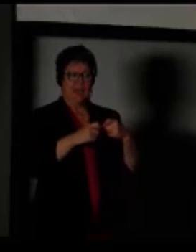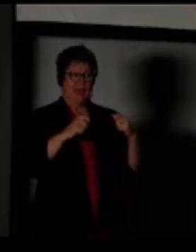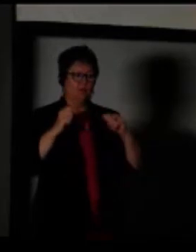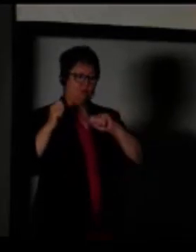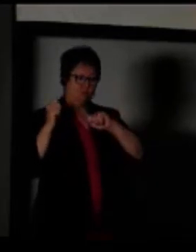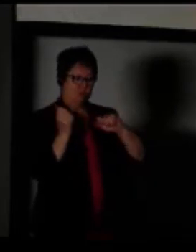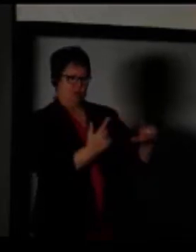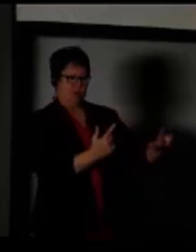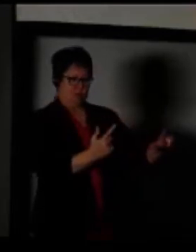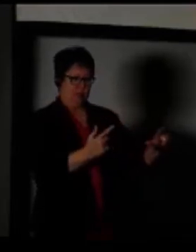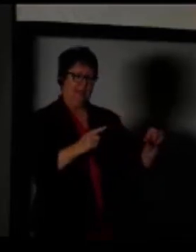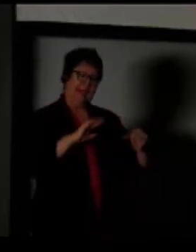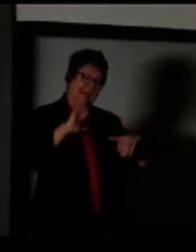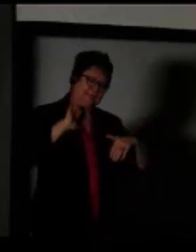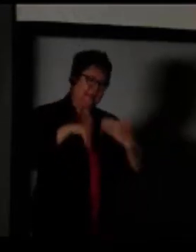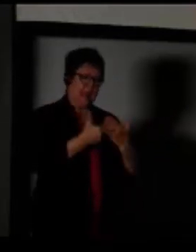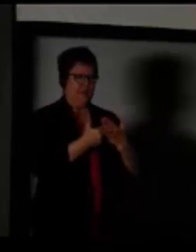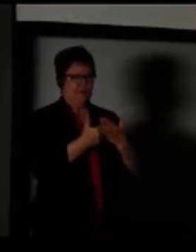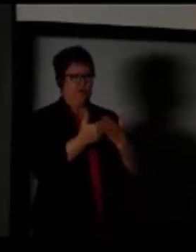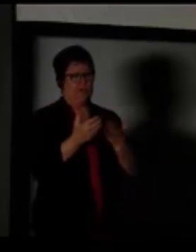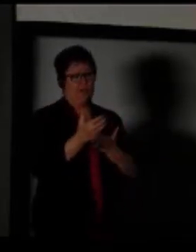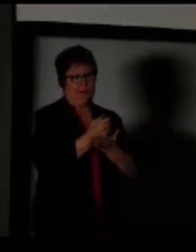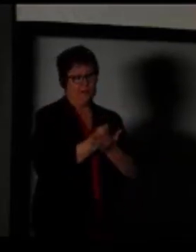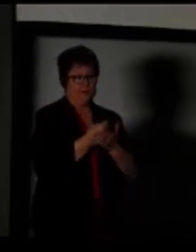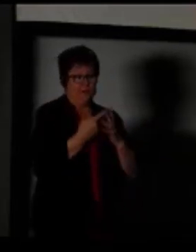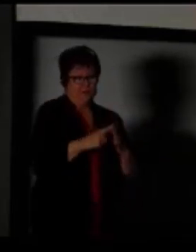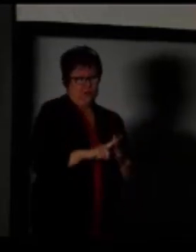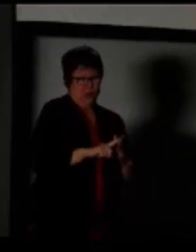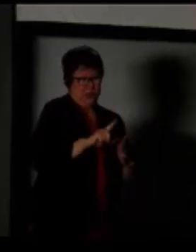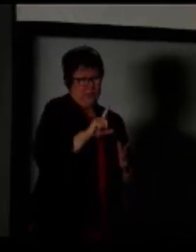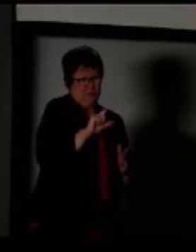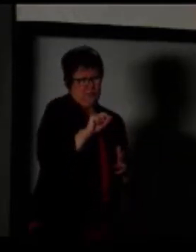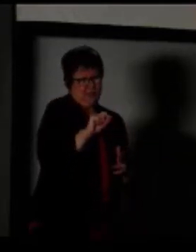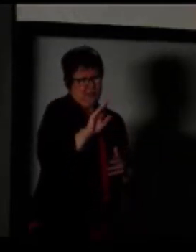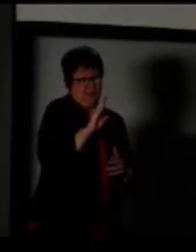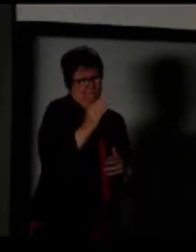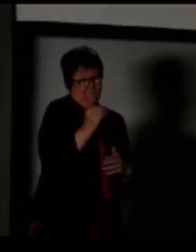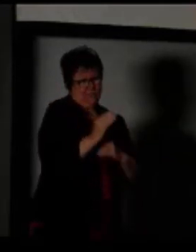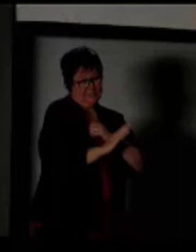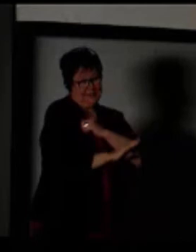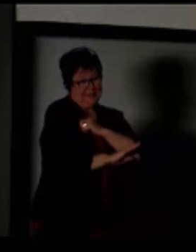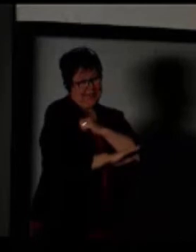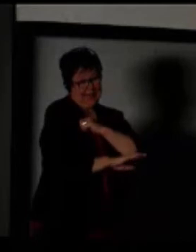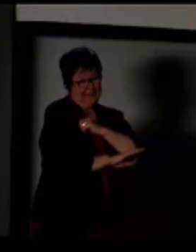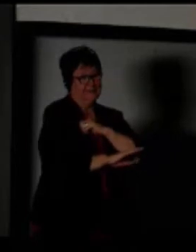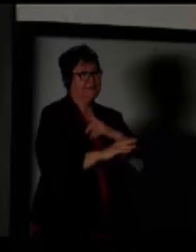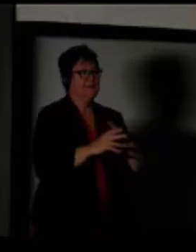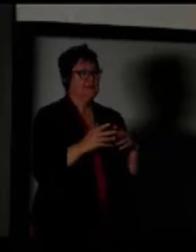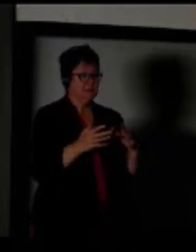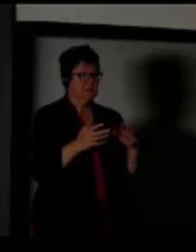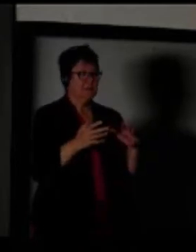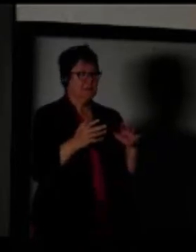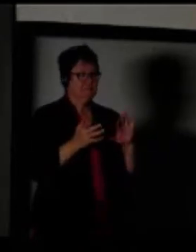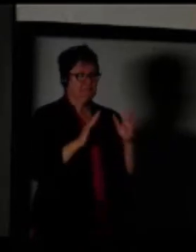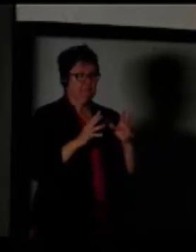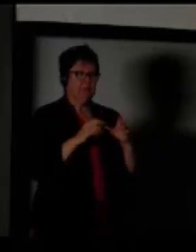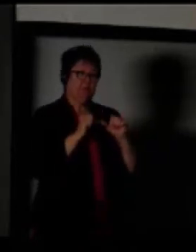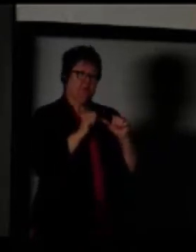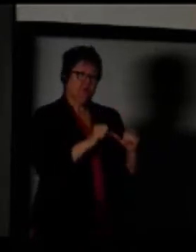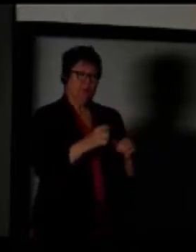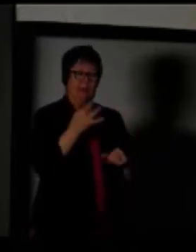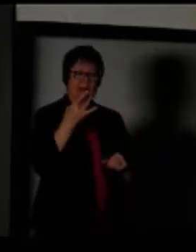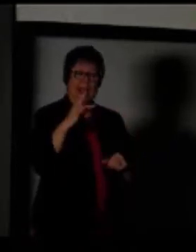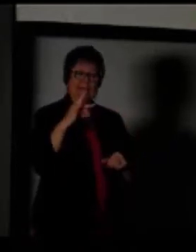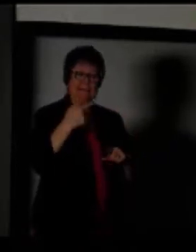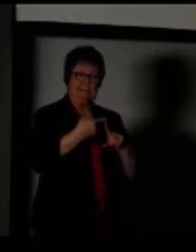collection. And that, as I said, began in late 2014 and took about 18